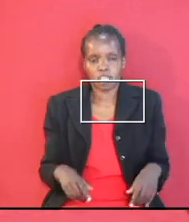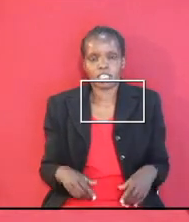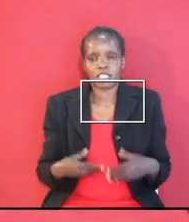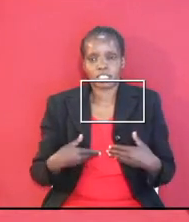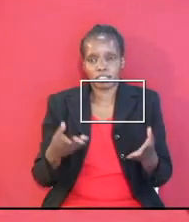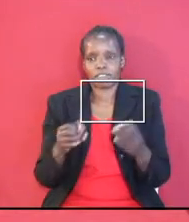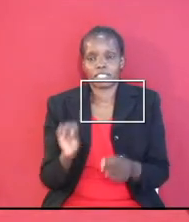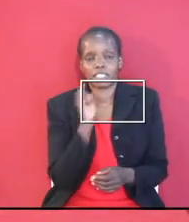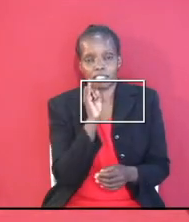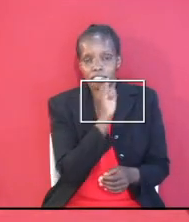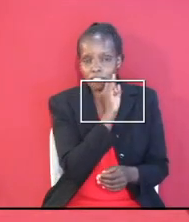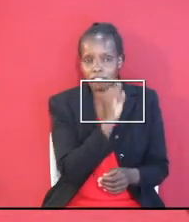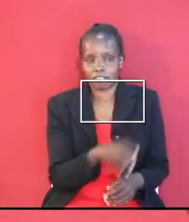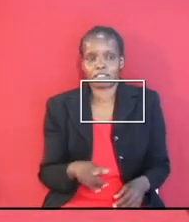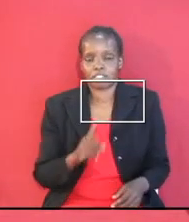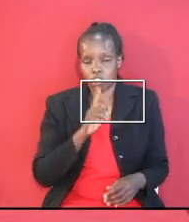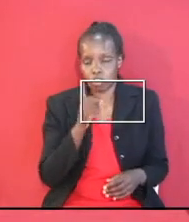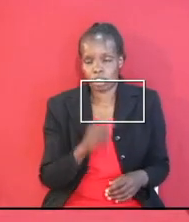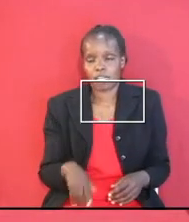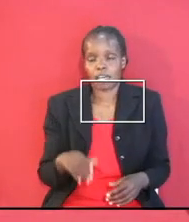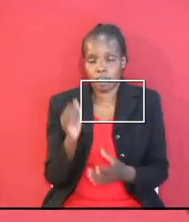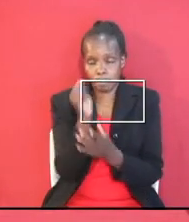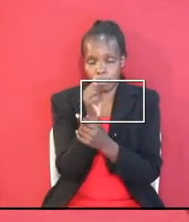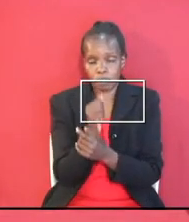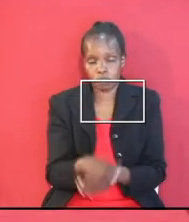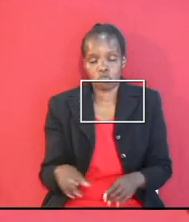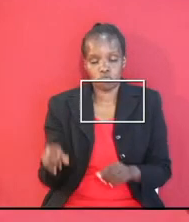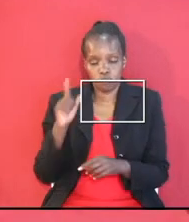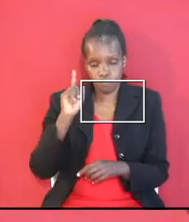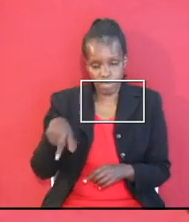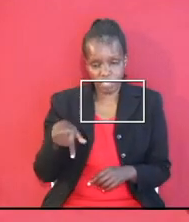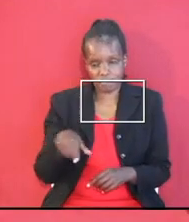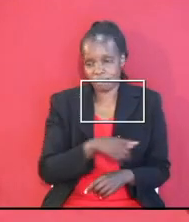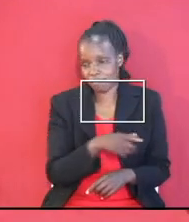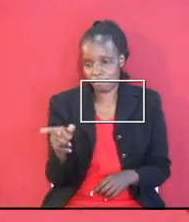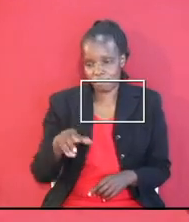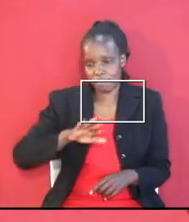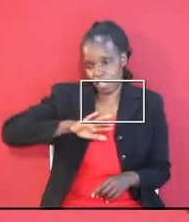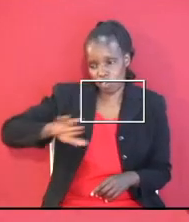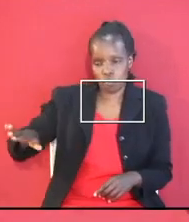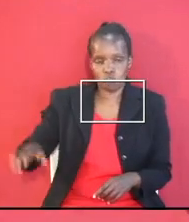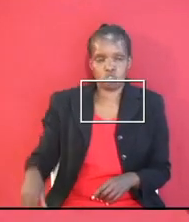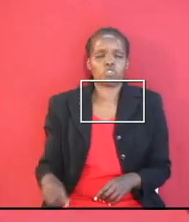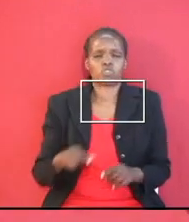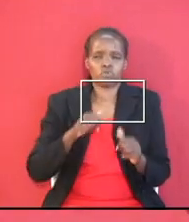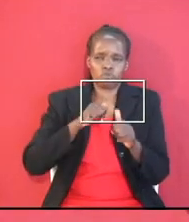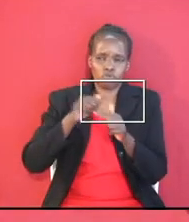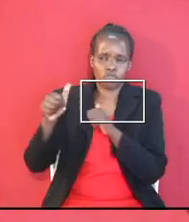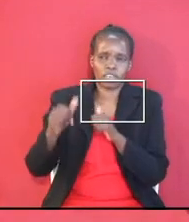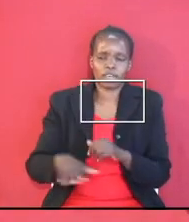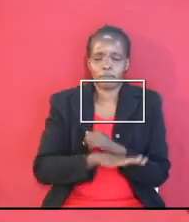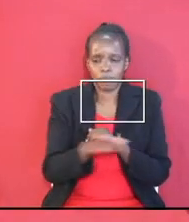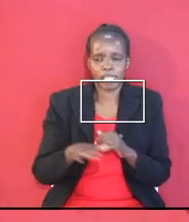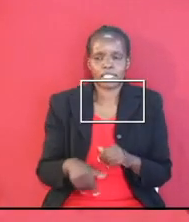given instruction. He was told what? Abraham, I want you to leave this place and go and settle to a place where I will show